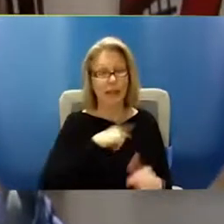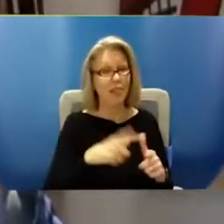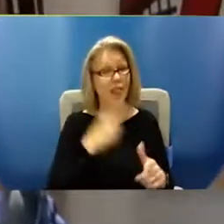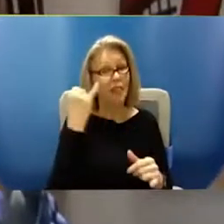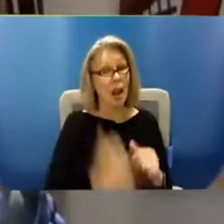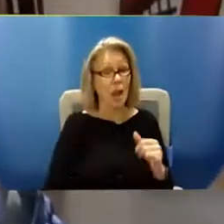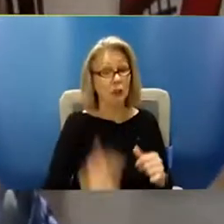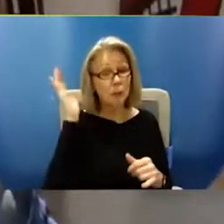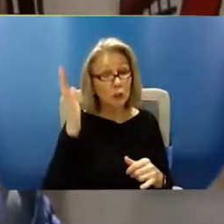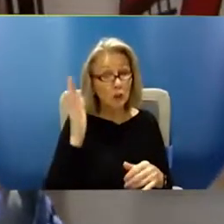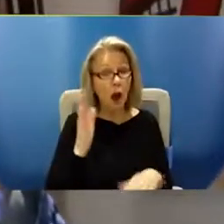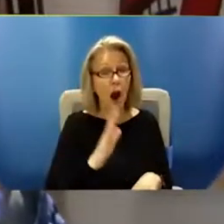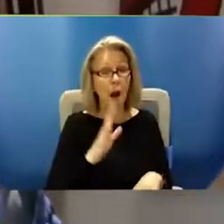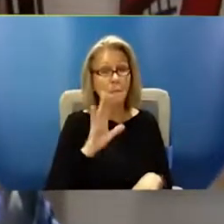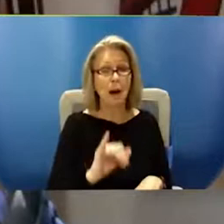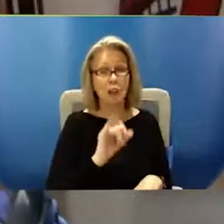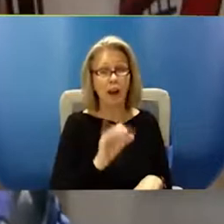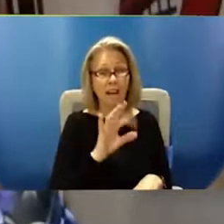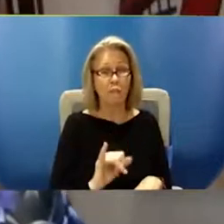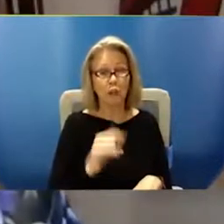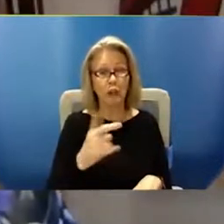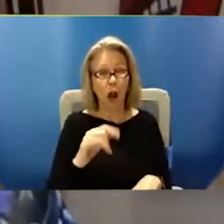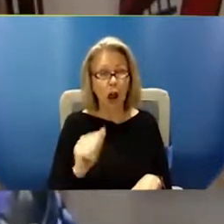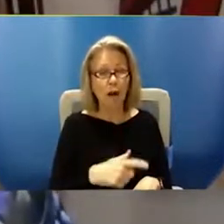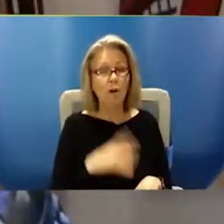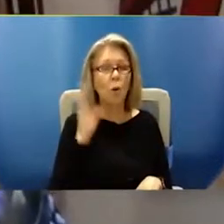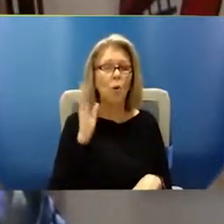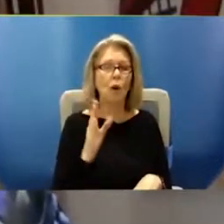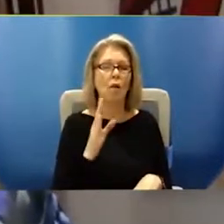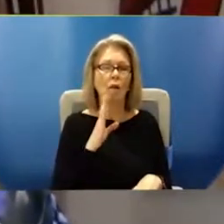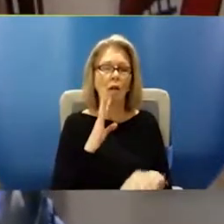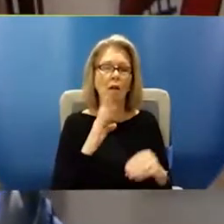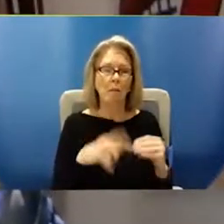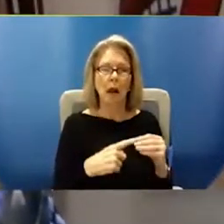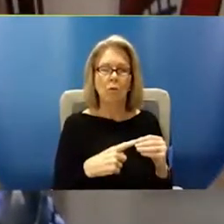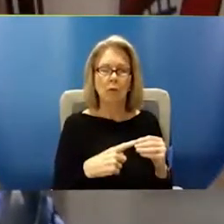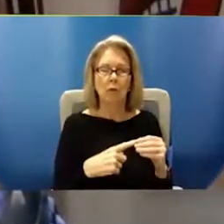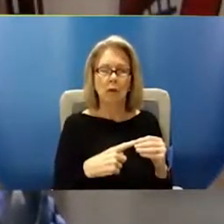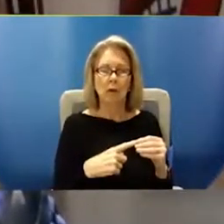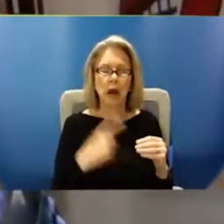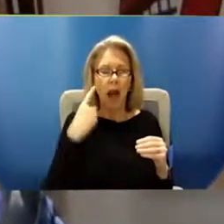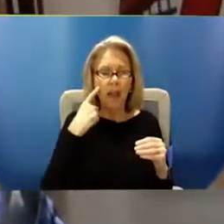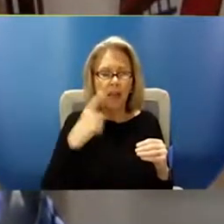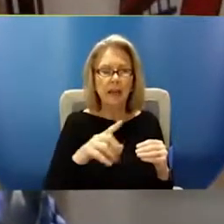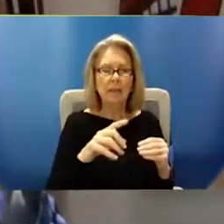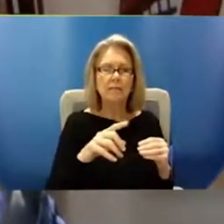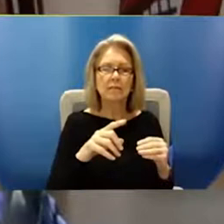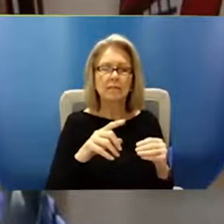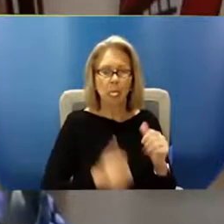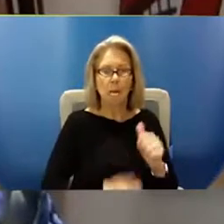Berlin. And then the last presentation is by Anja Vijaya, Farid Rakun, and I think